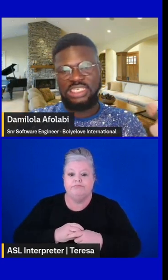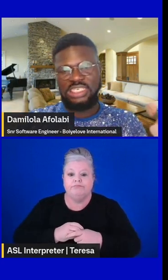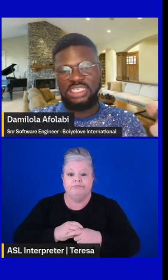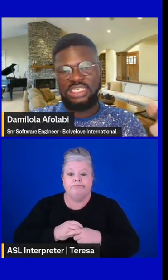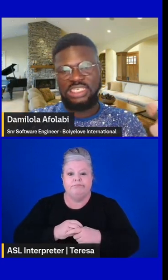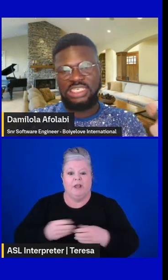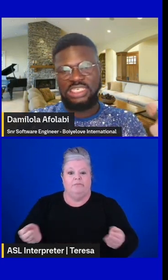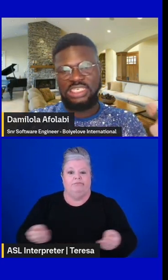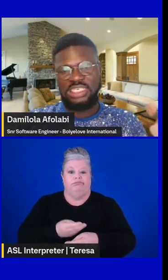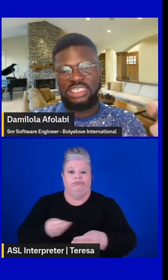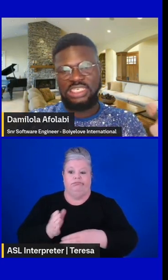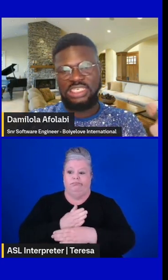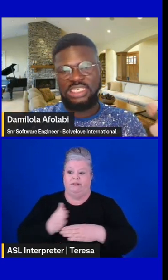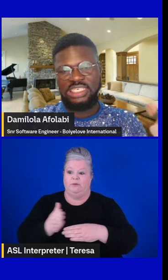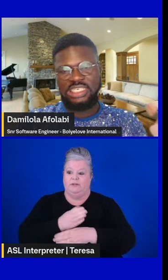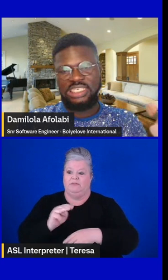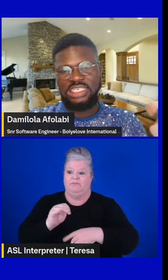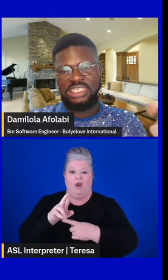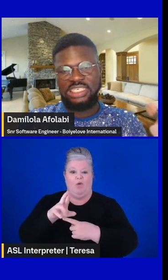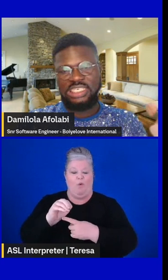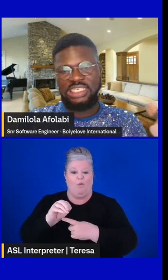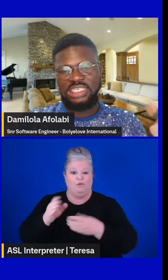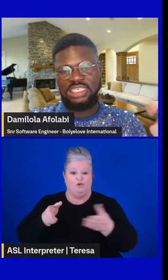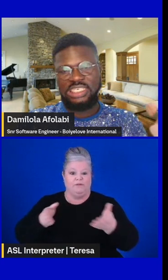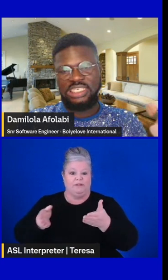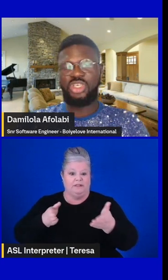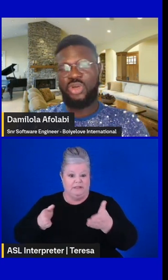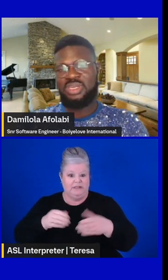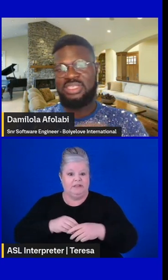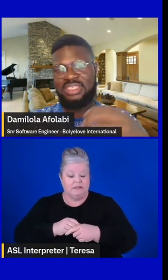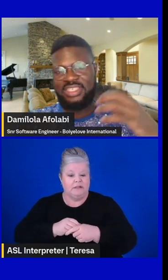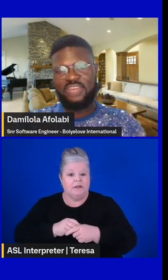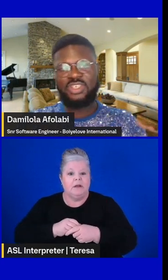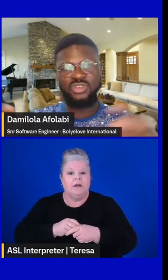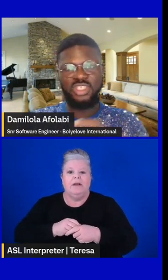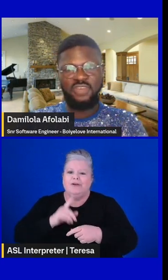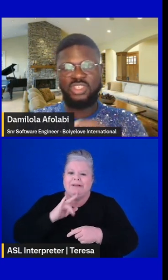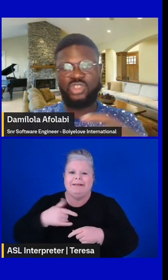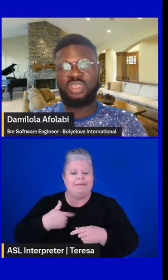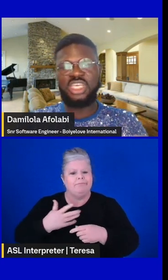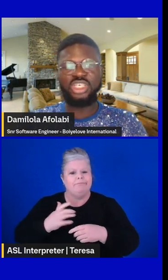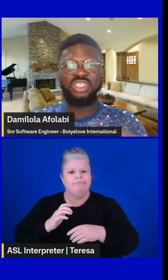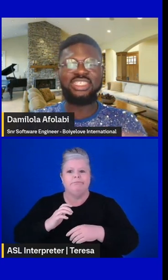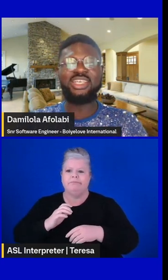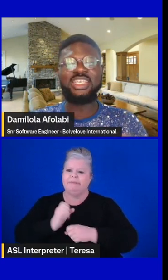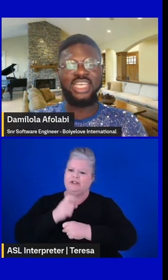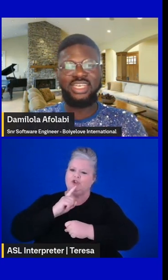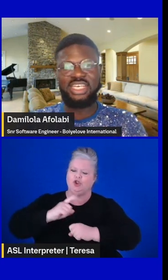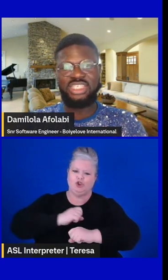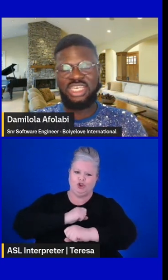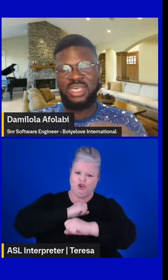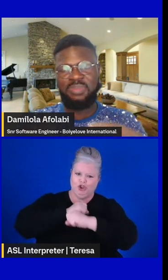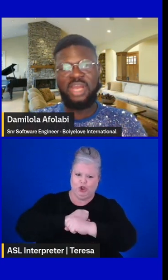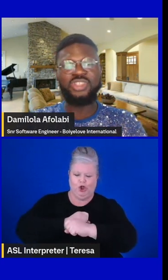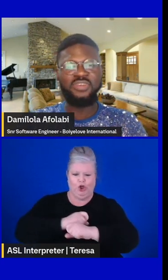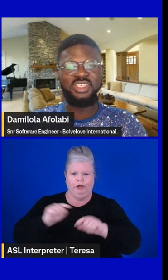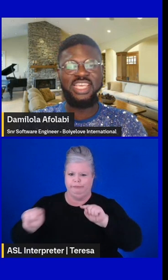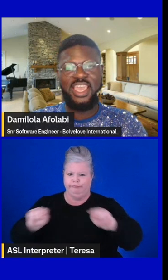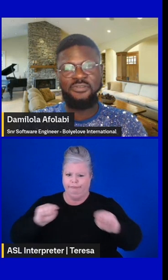these microservices, as I mentioned earlier. So securing this service-to-service communication is another challenge